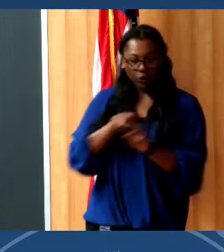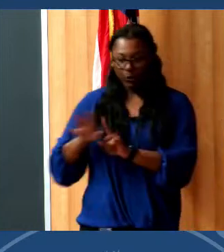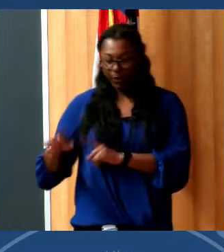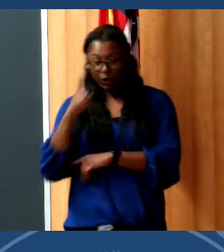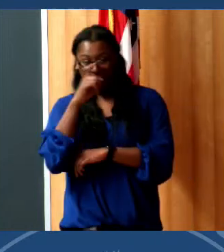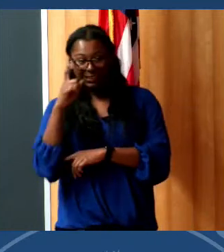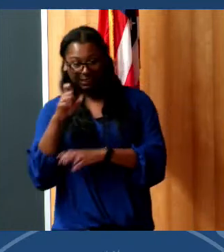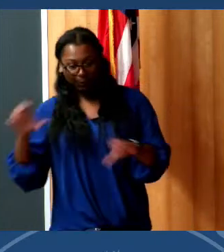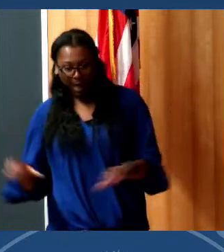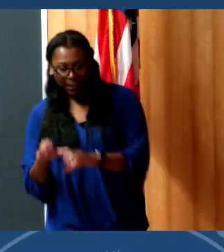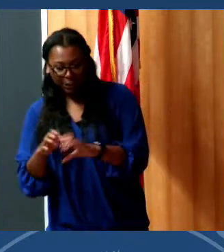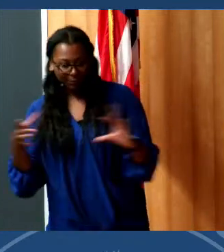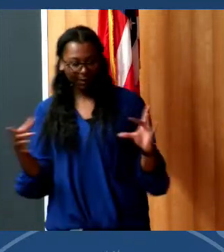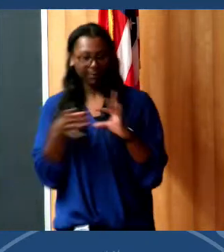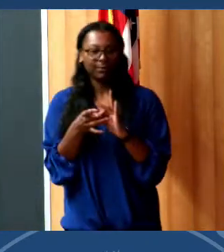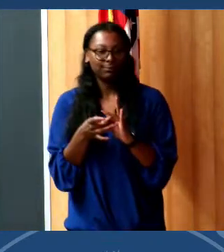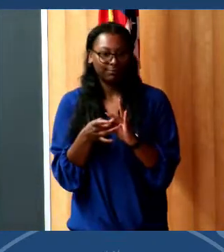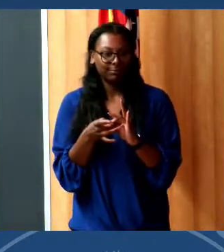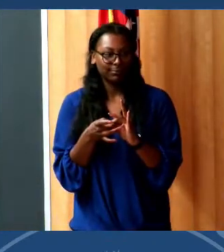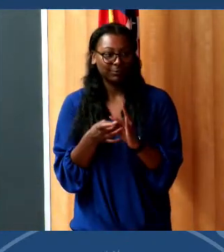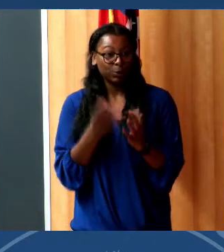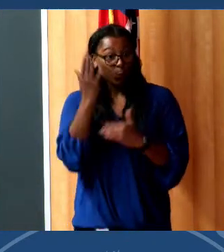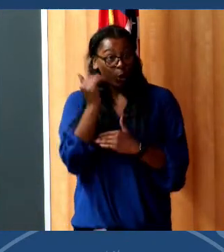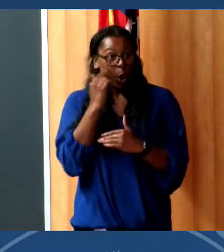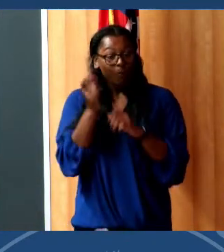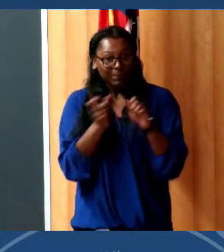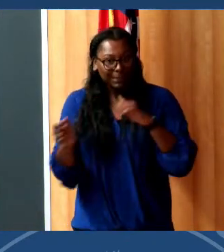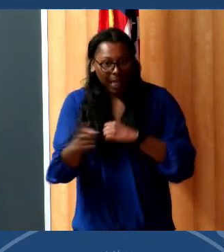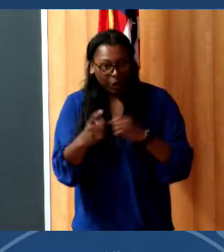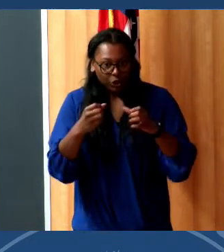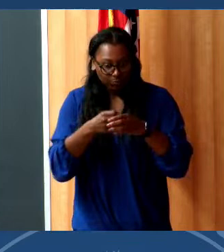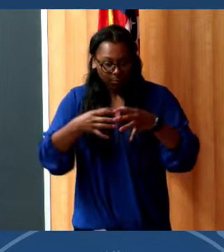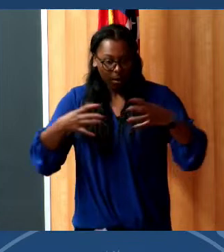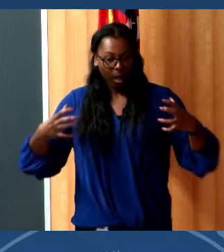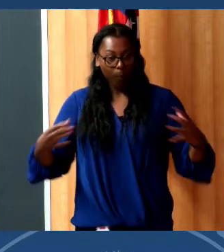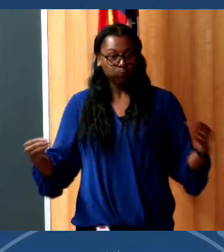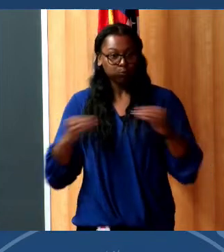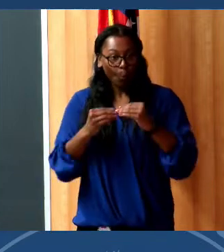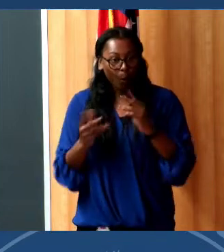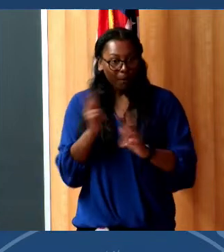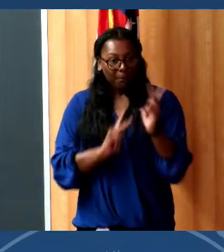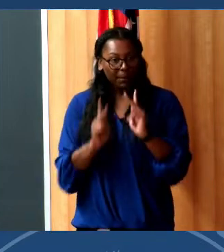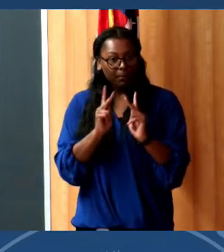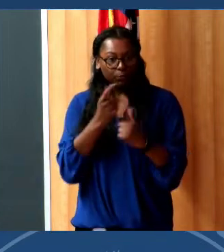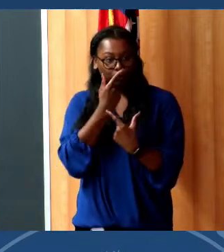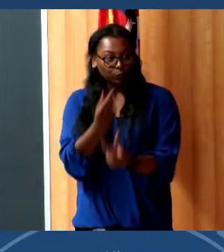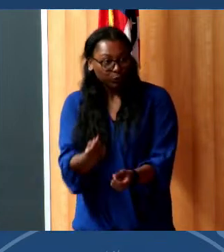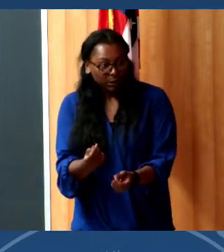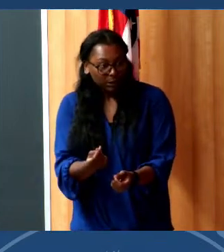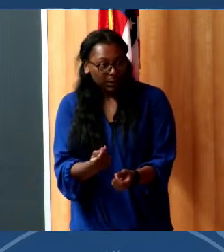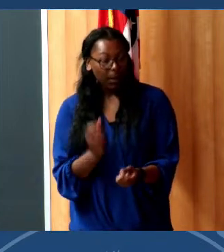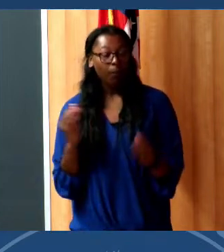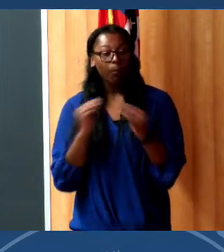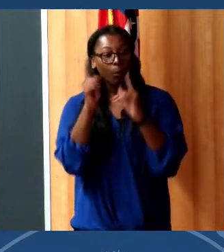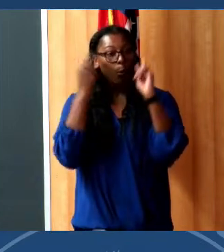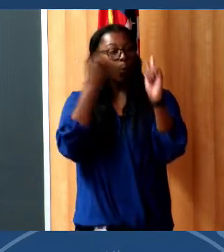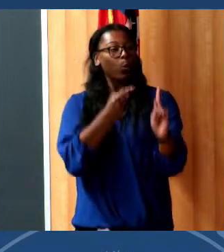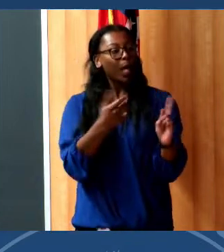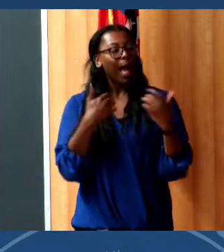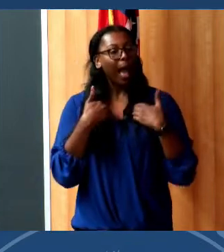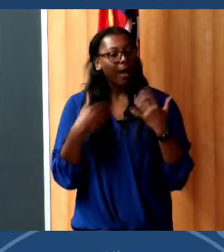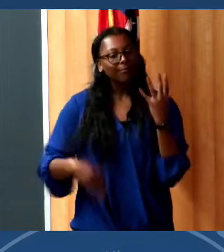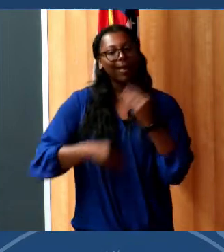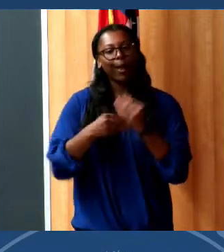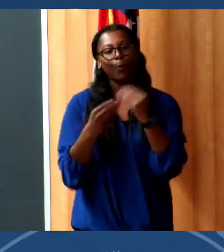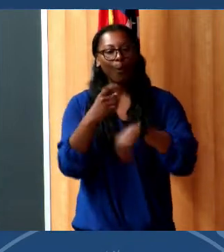summer activities. We hope to be able to expand this. One of our major objectives is to get more extra